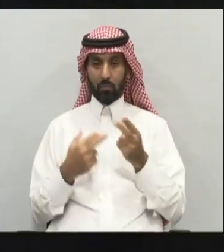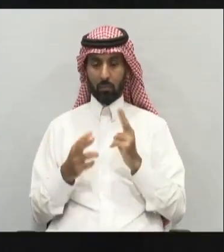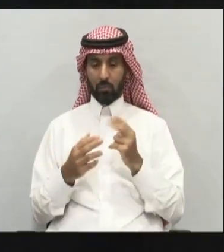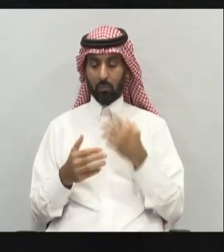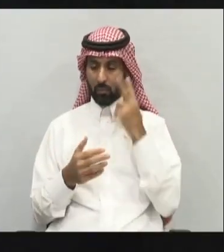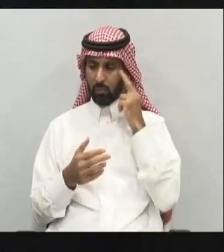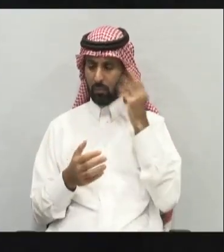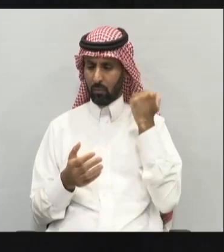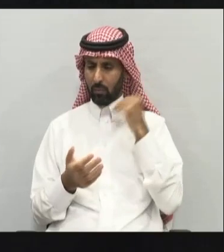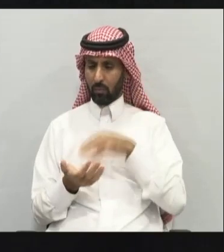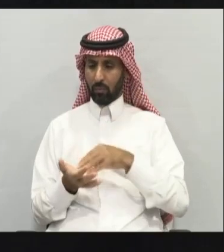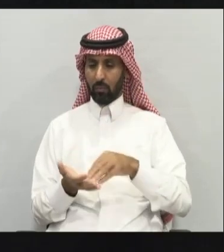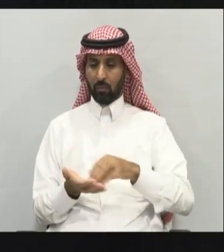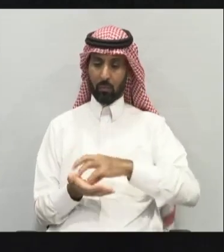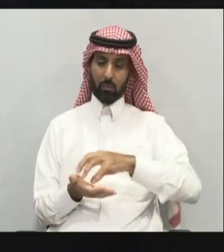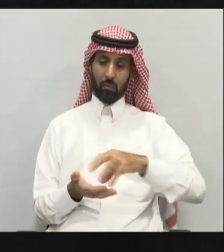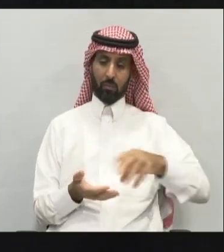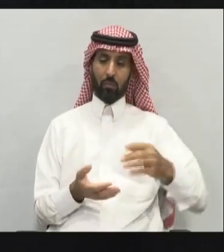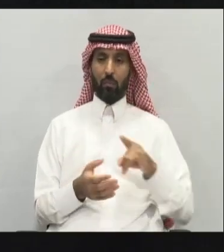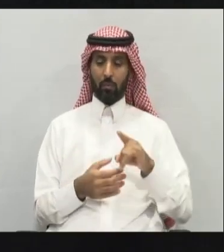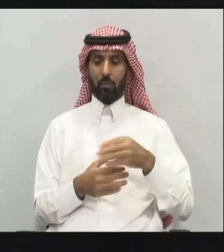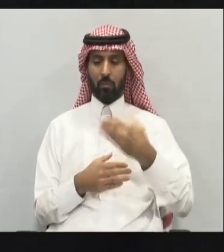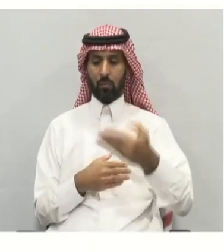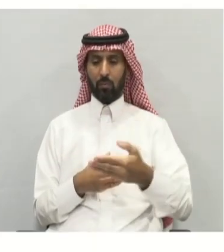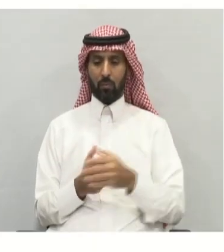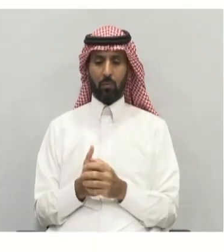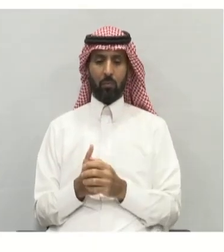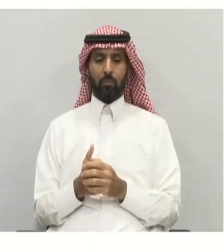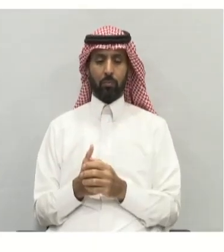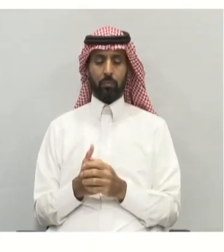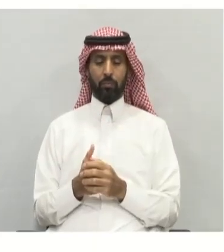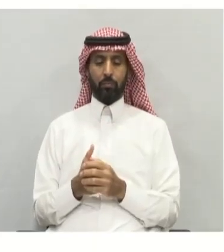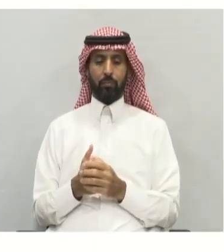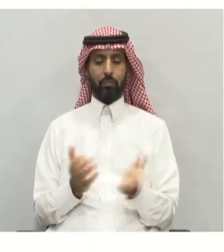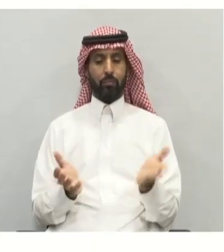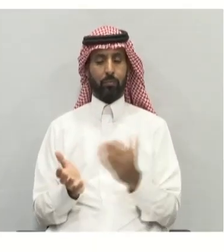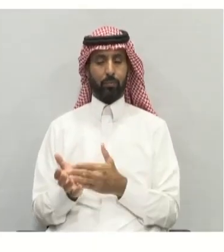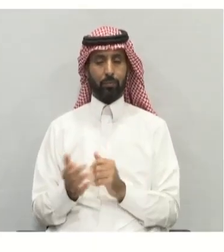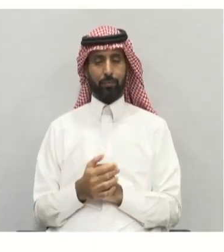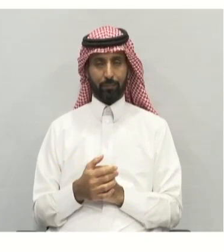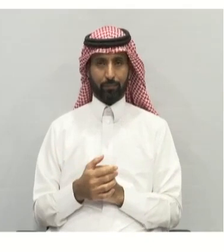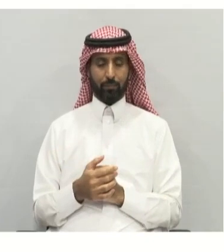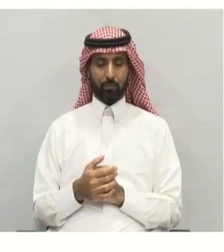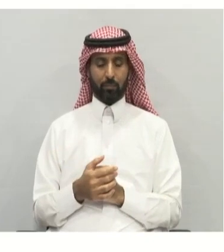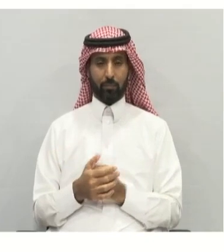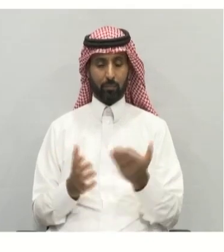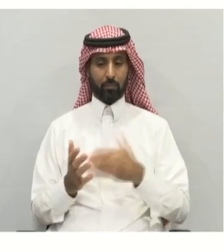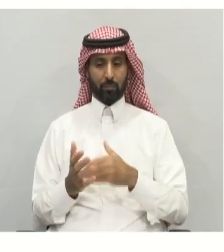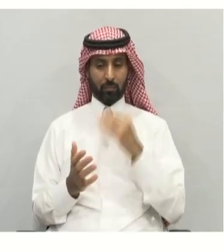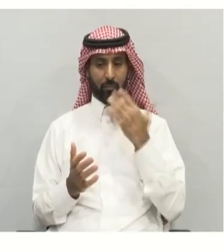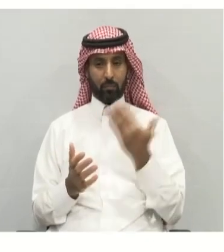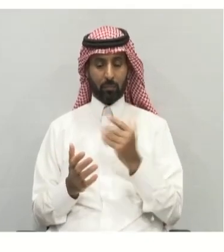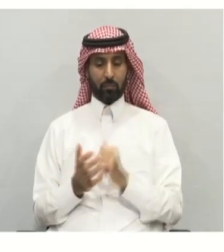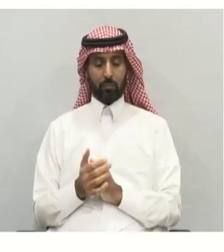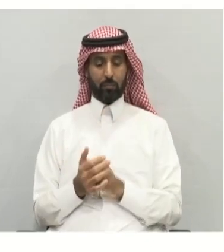are familiar with in your country with a different one. After this, it was the last part of the